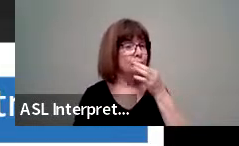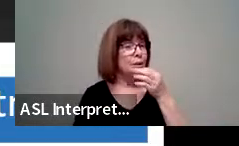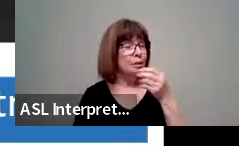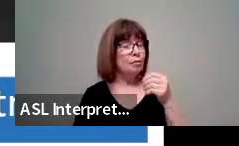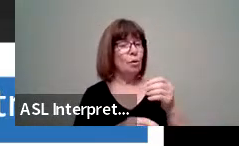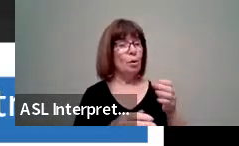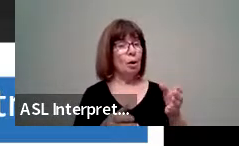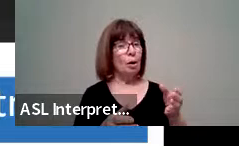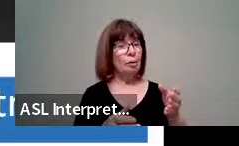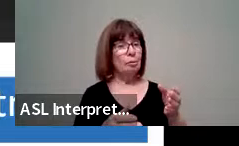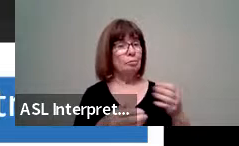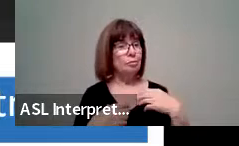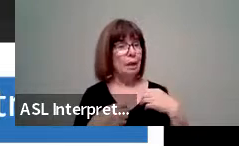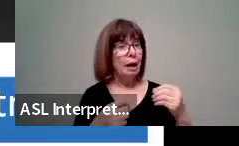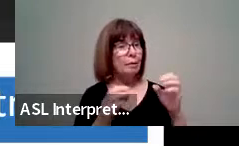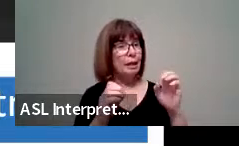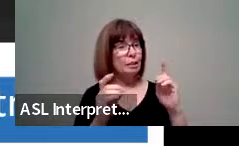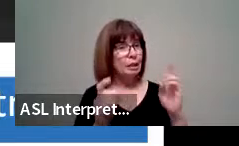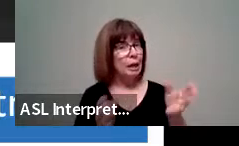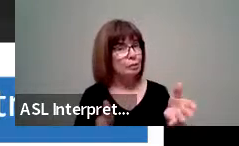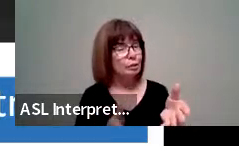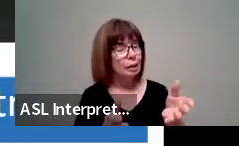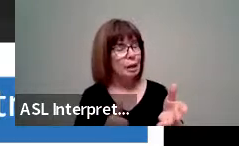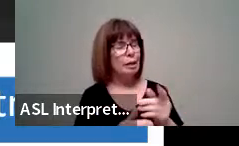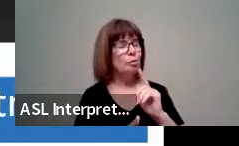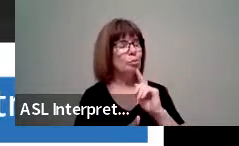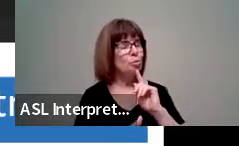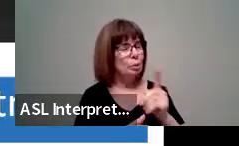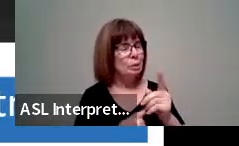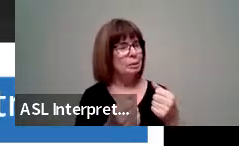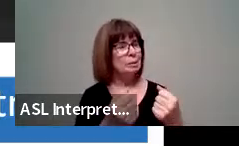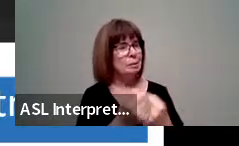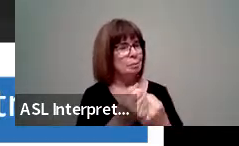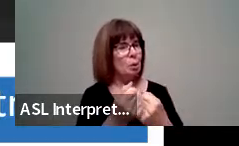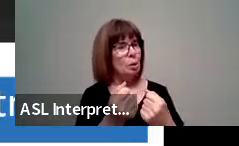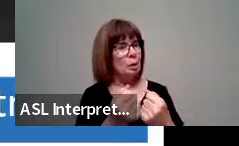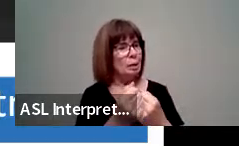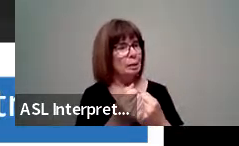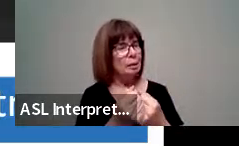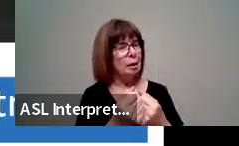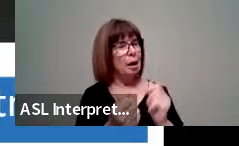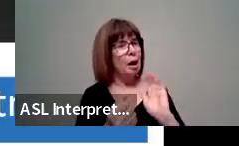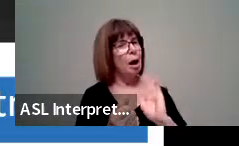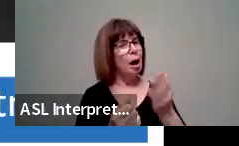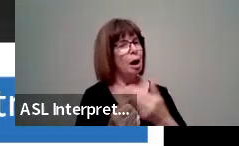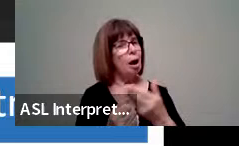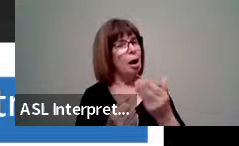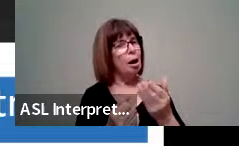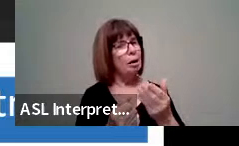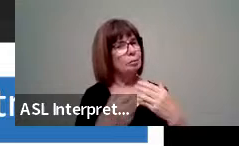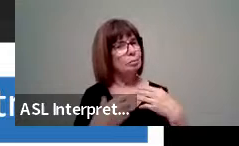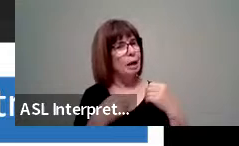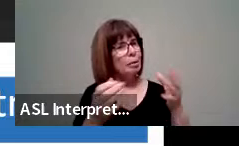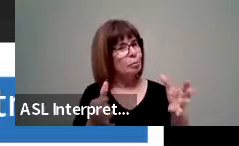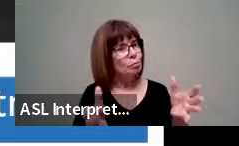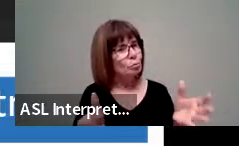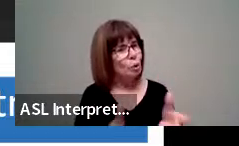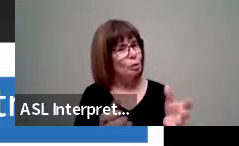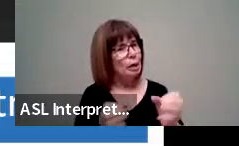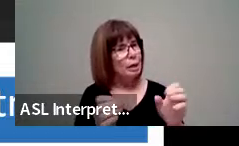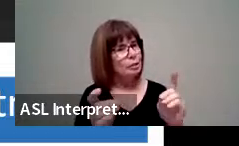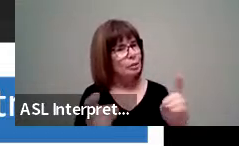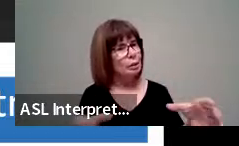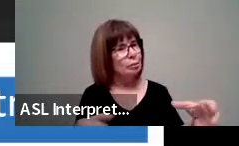health promotion, and to really solidify and to consolidate our health promotion, health